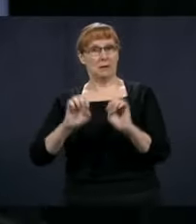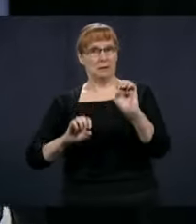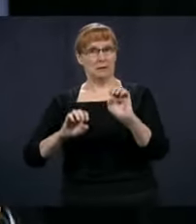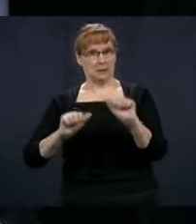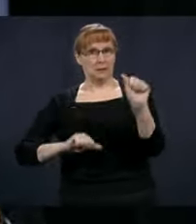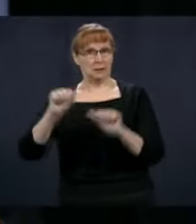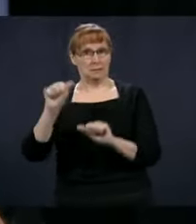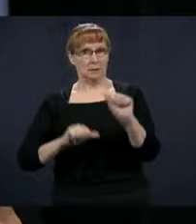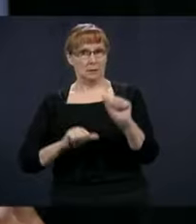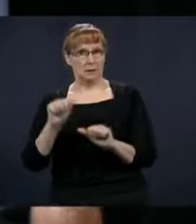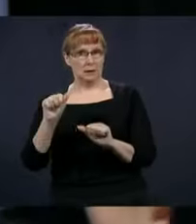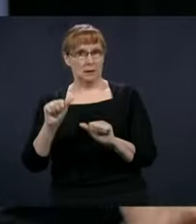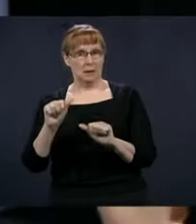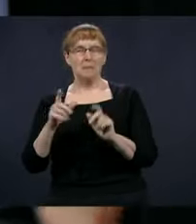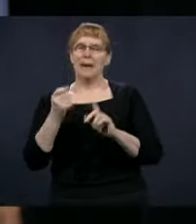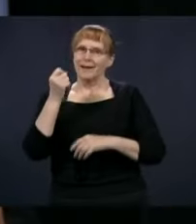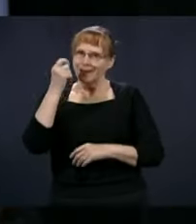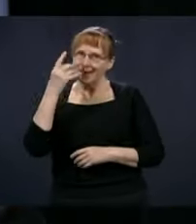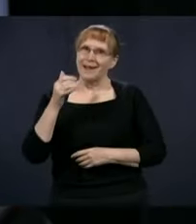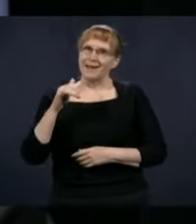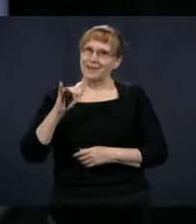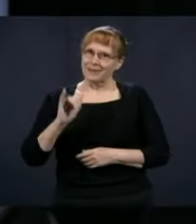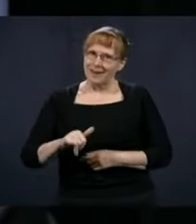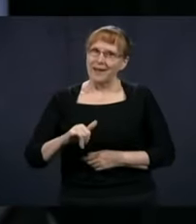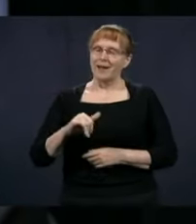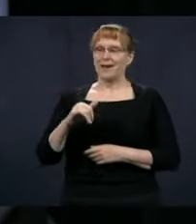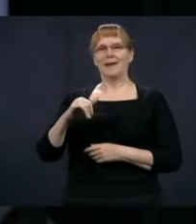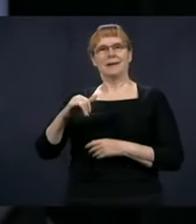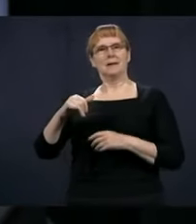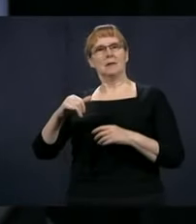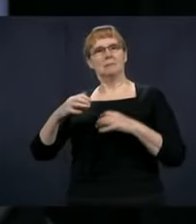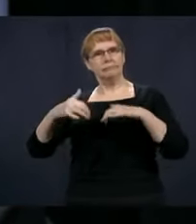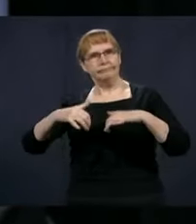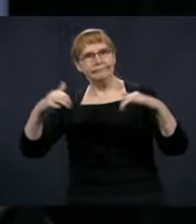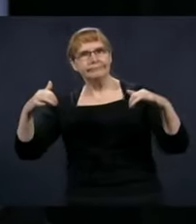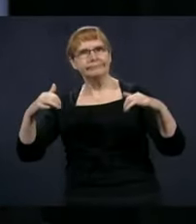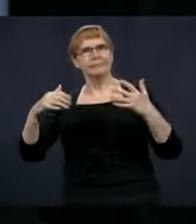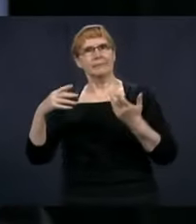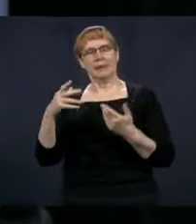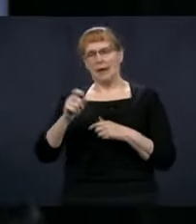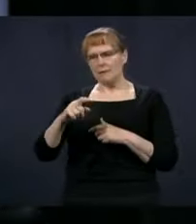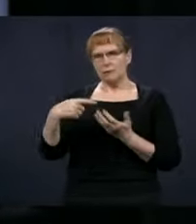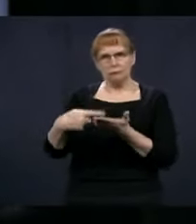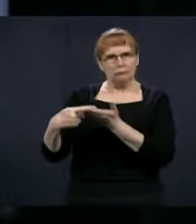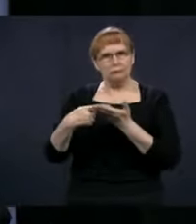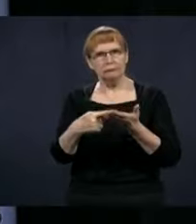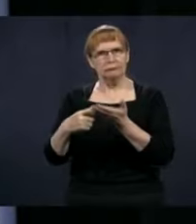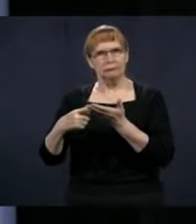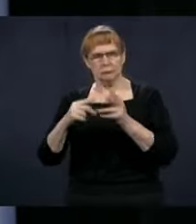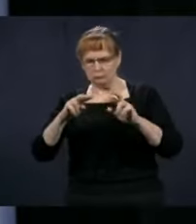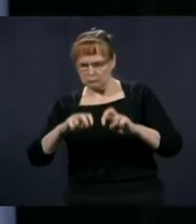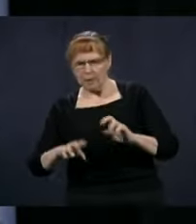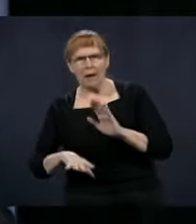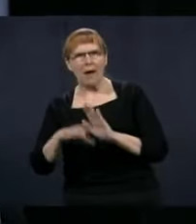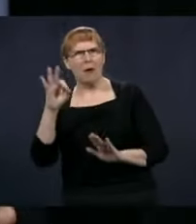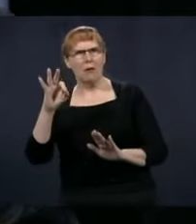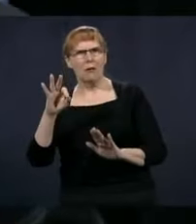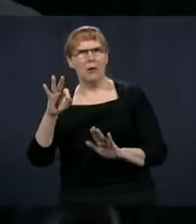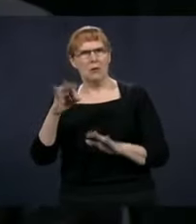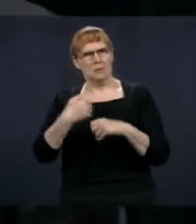that it will be done correctly, even if it's done faster. Regarding the corruption,